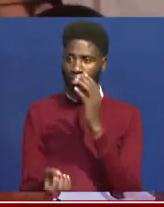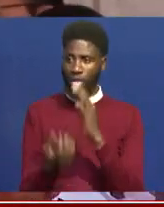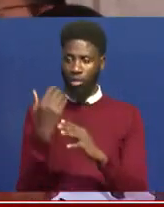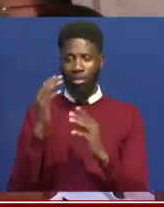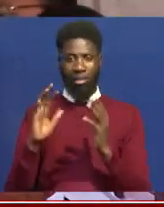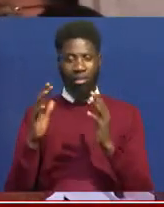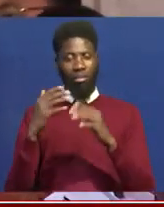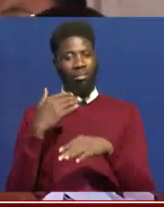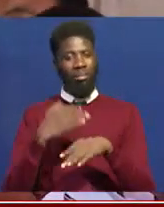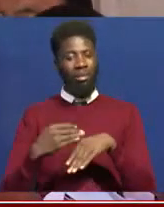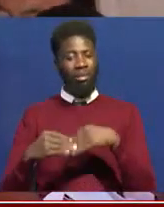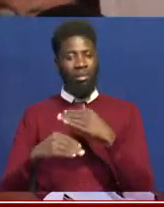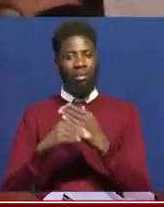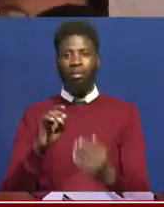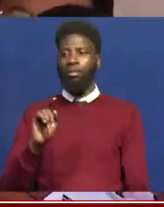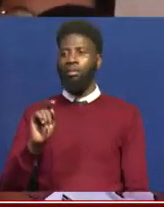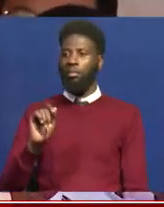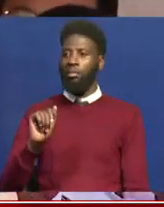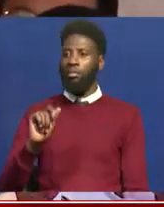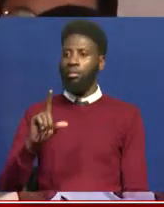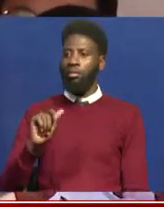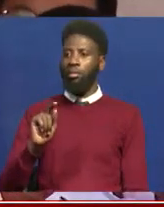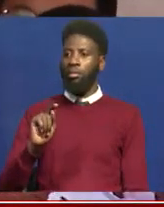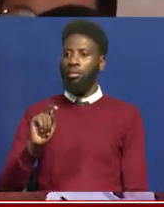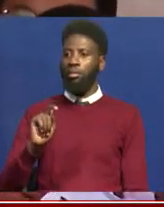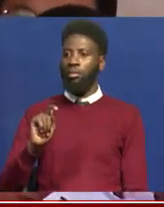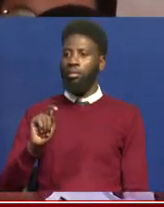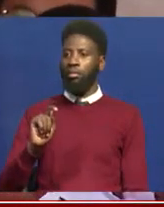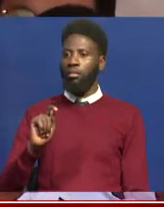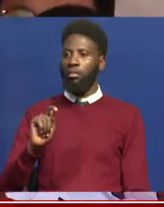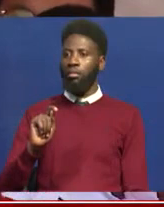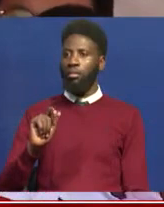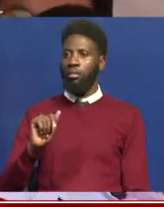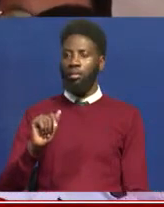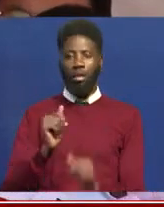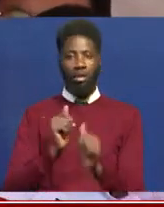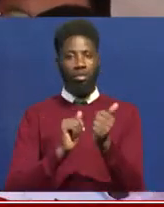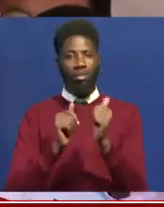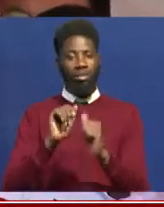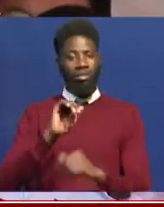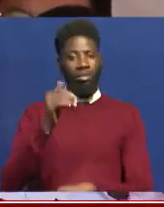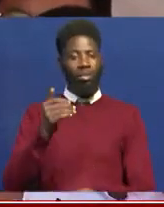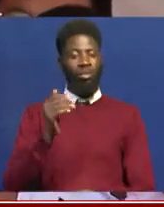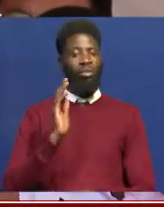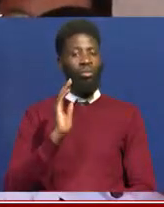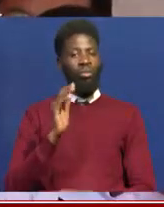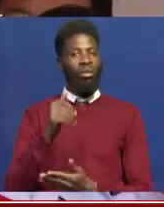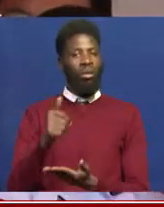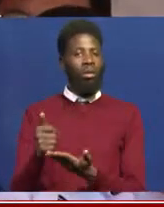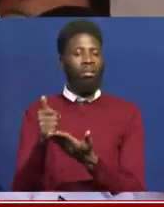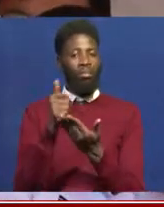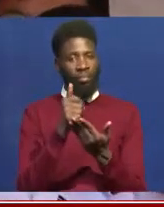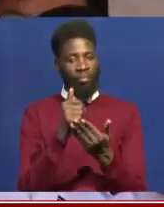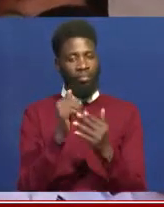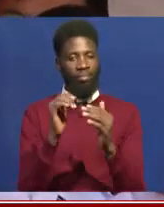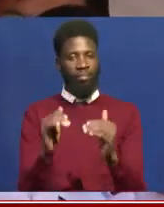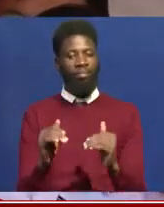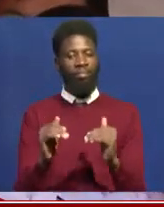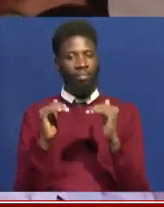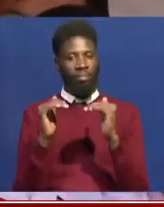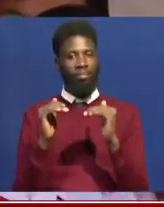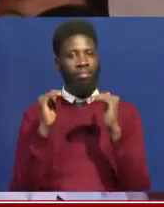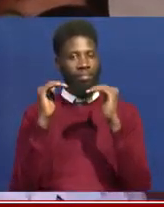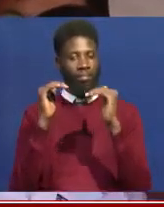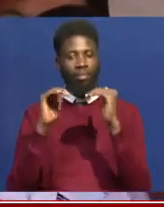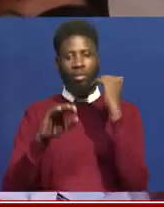for the construction of the Talanta Sports City is therefore another step up the ladder of our